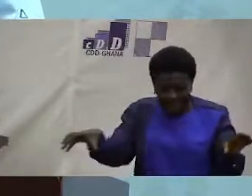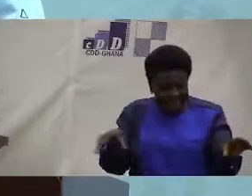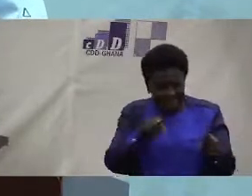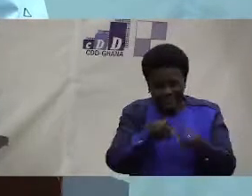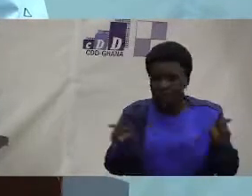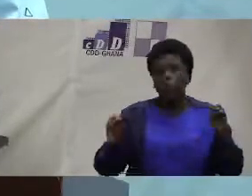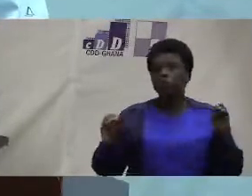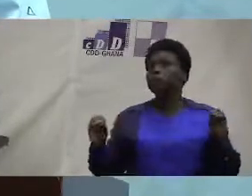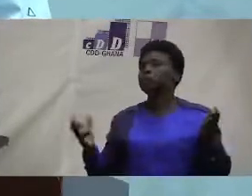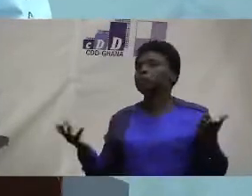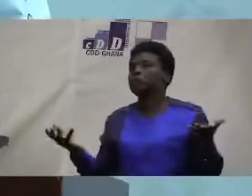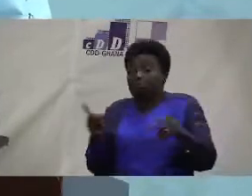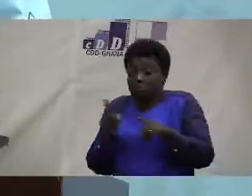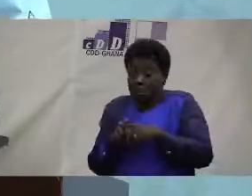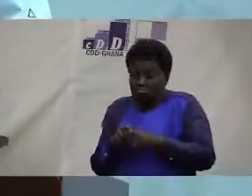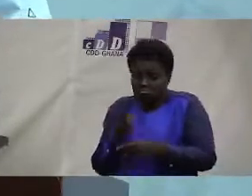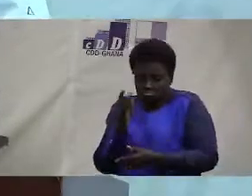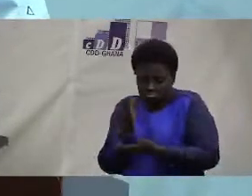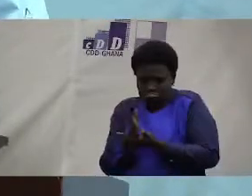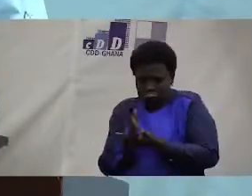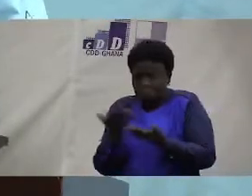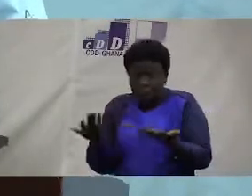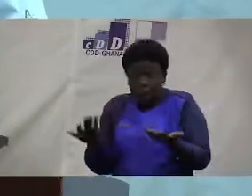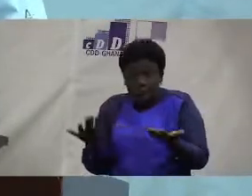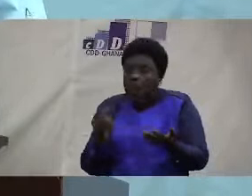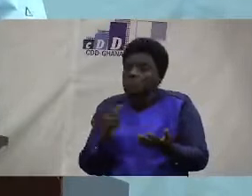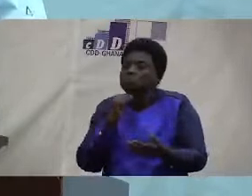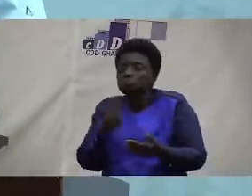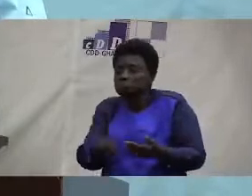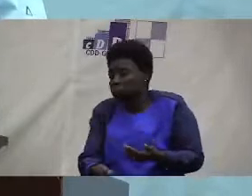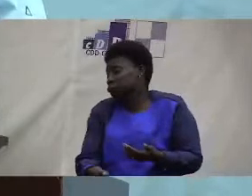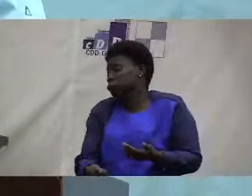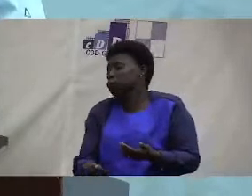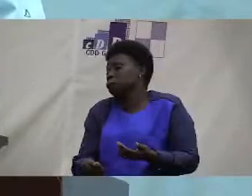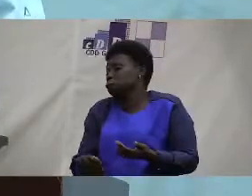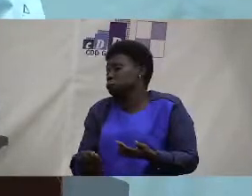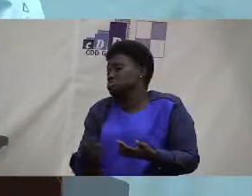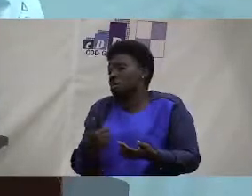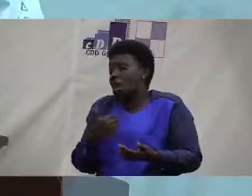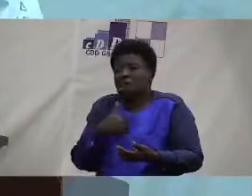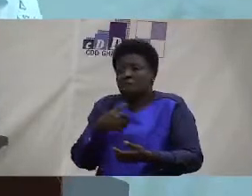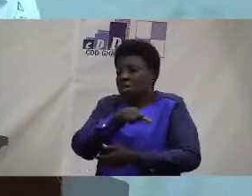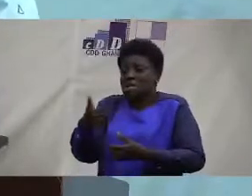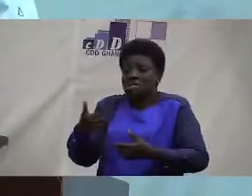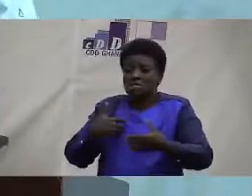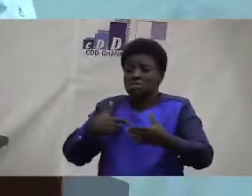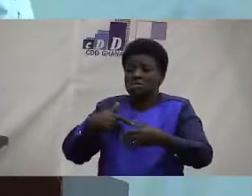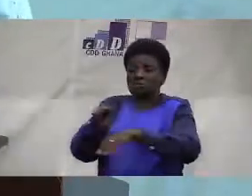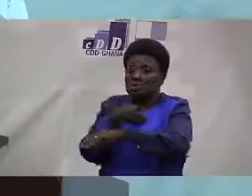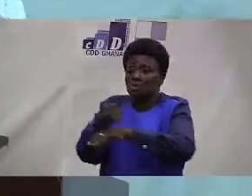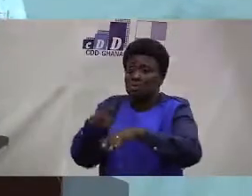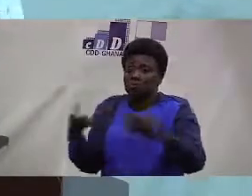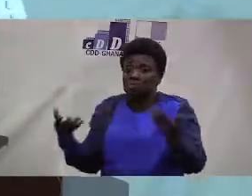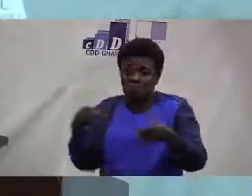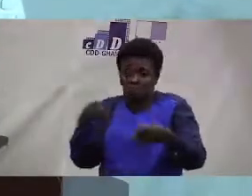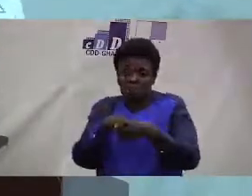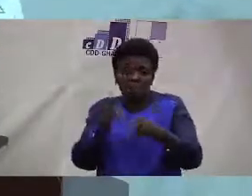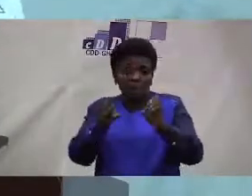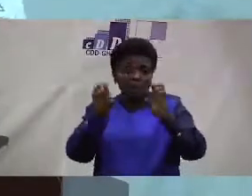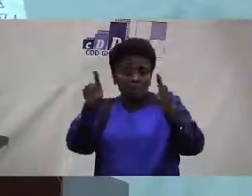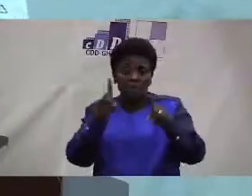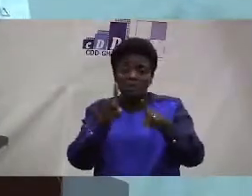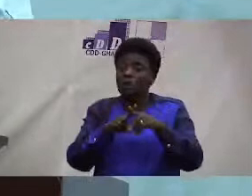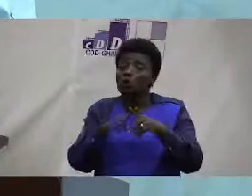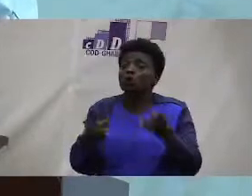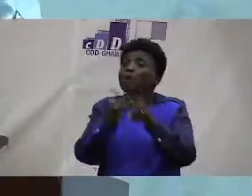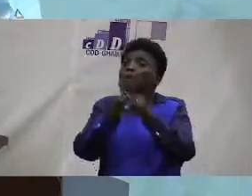parties have stopped or do not play any role in the education of the public